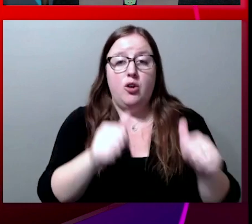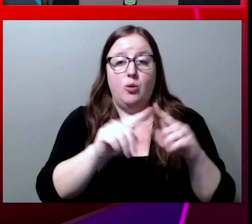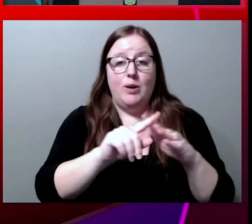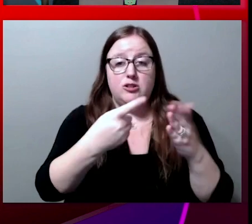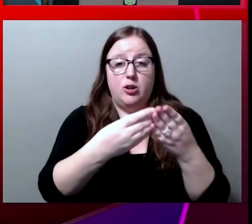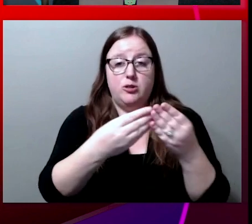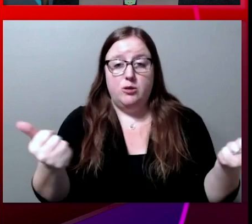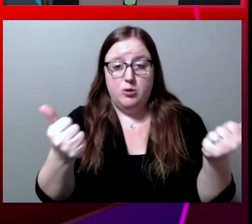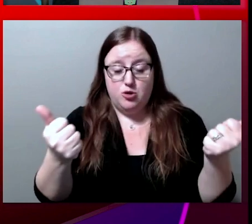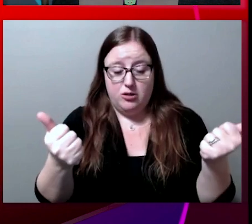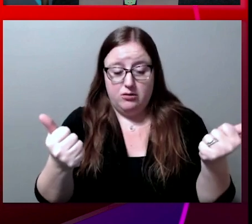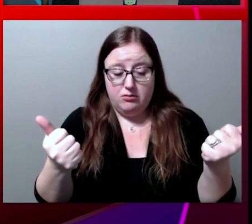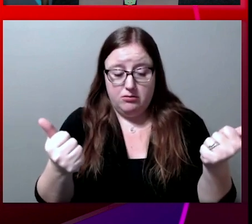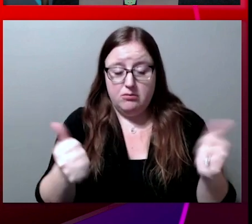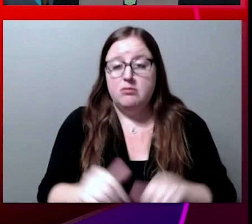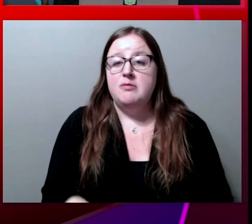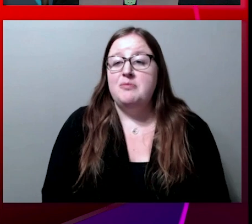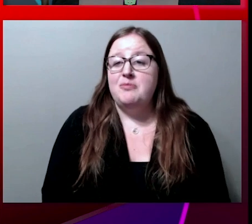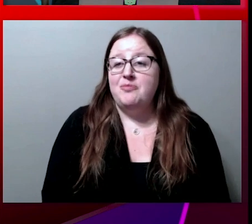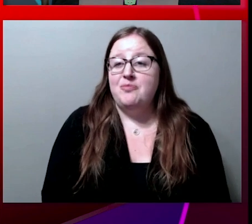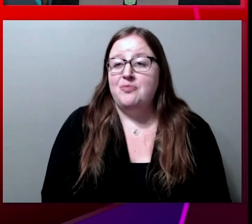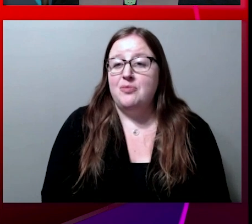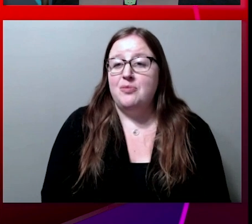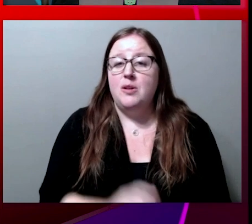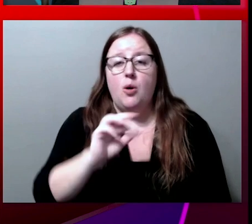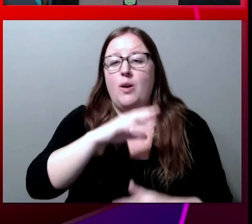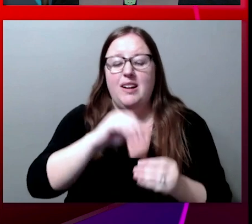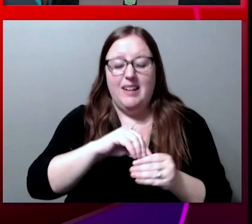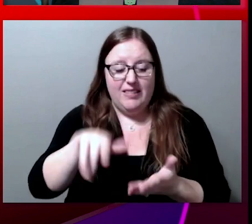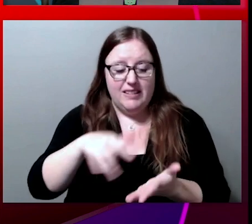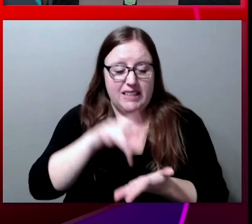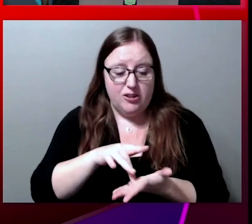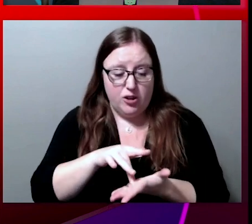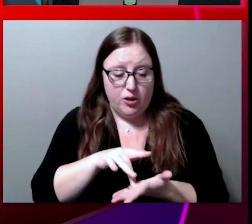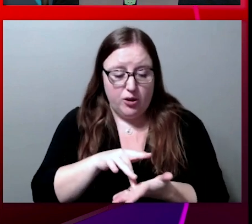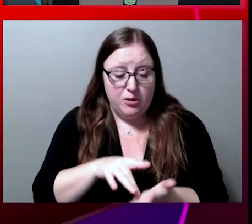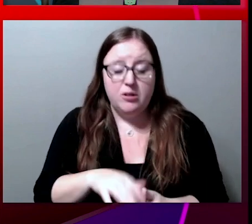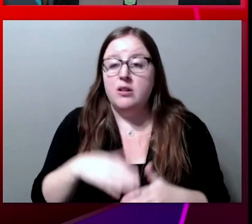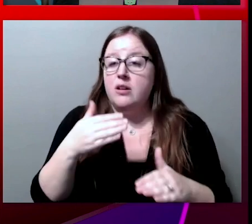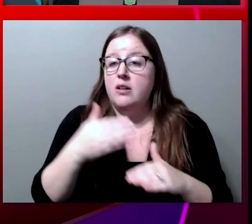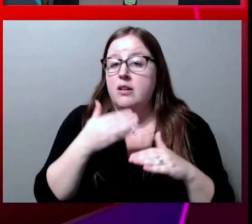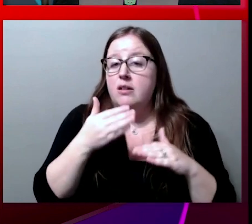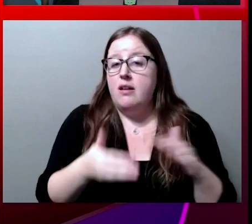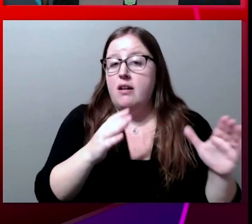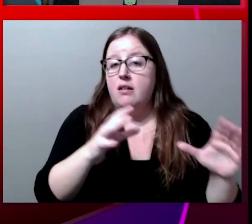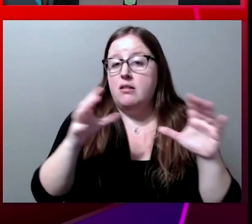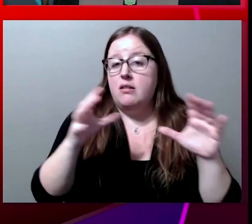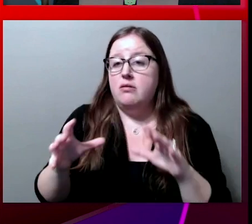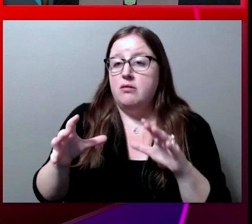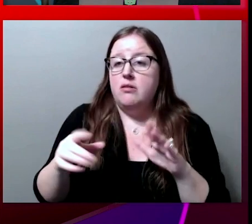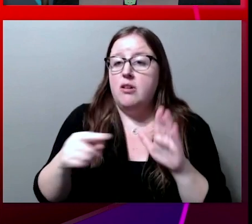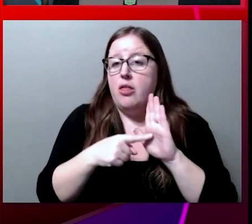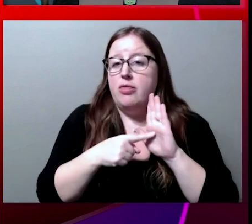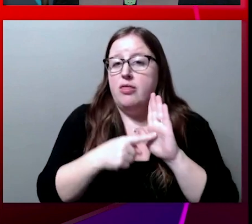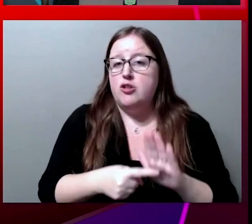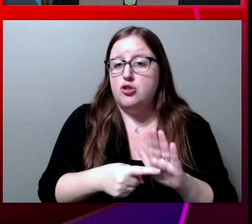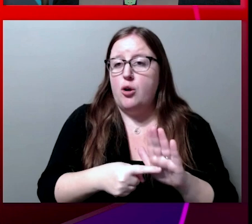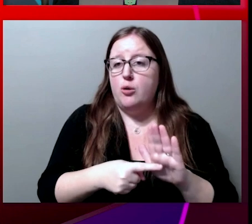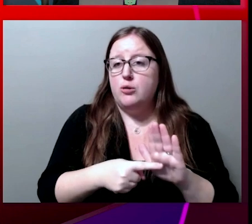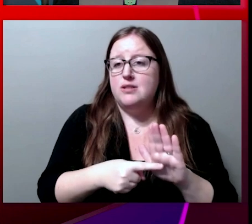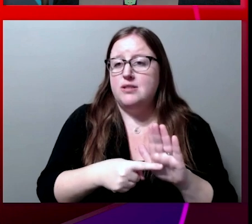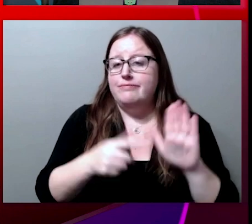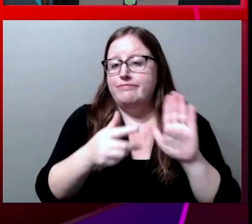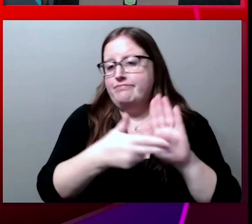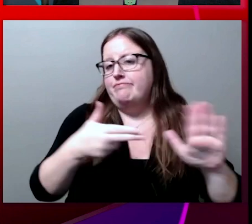Solution launch card at the top, or in the center. And then there's a carousel that showcases some of the highlighted contents on